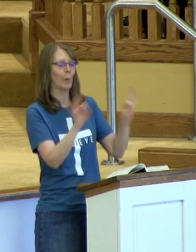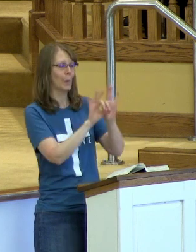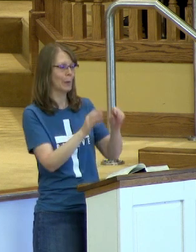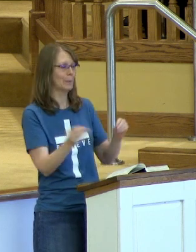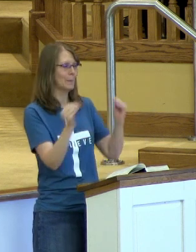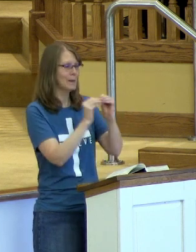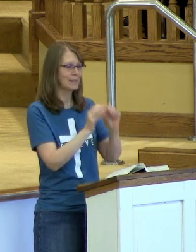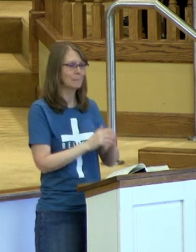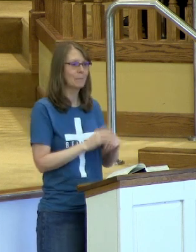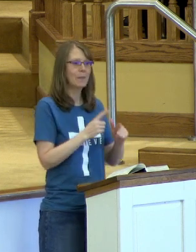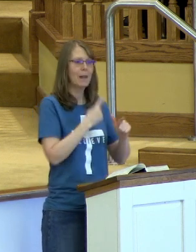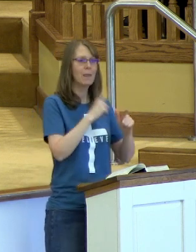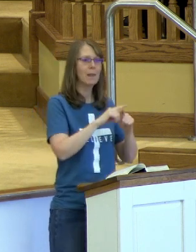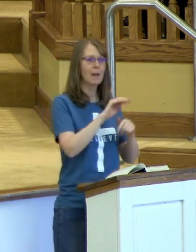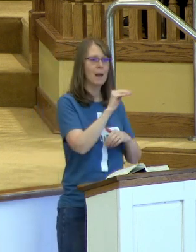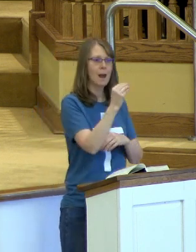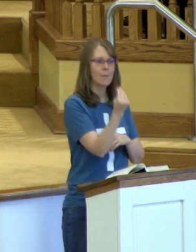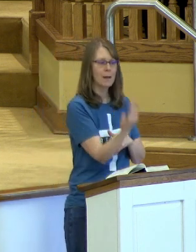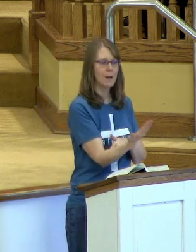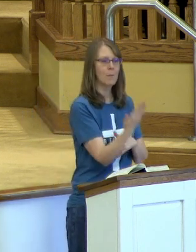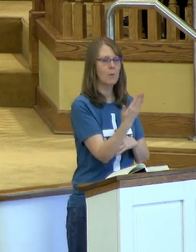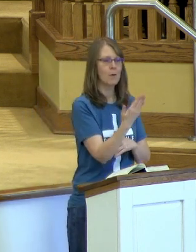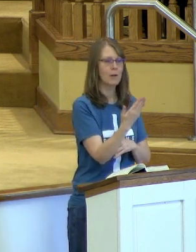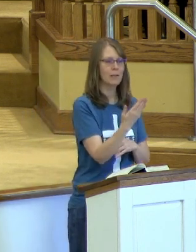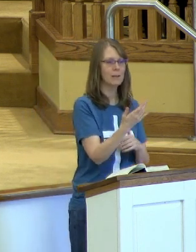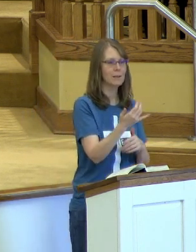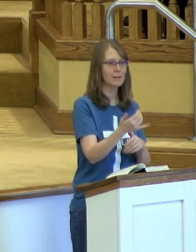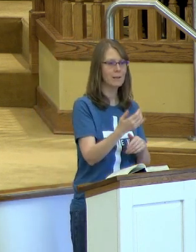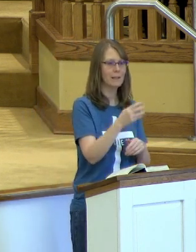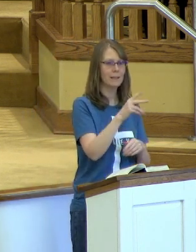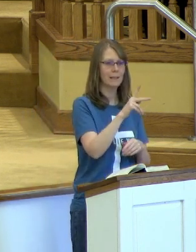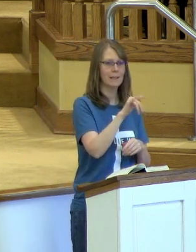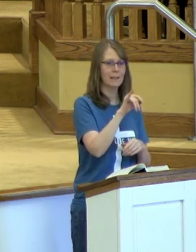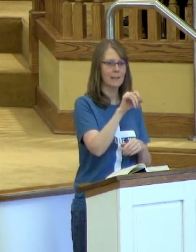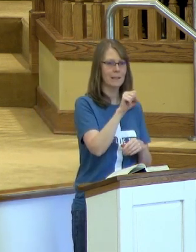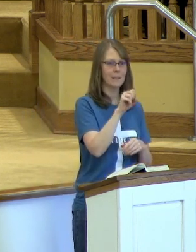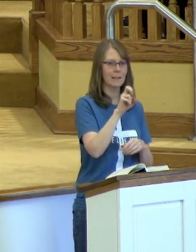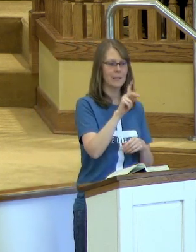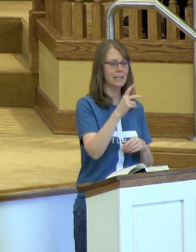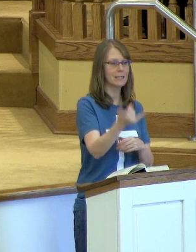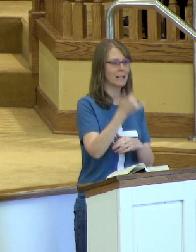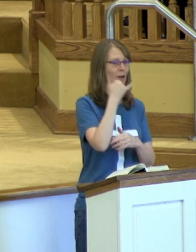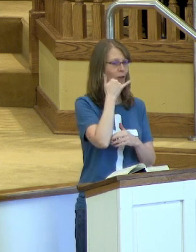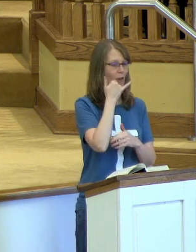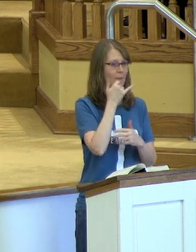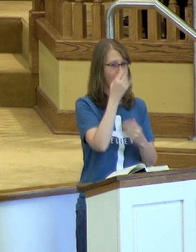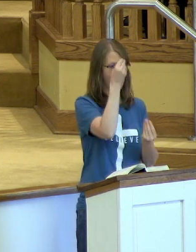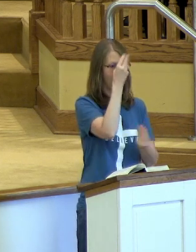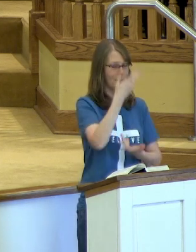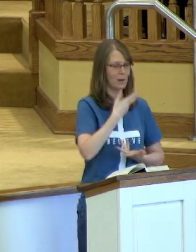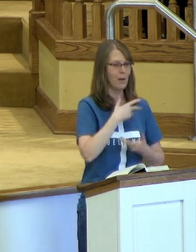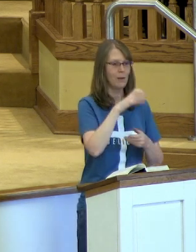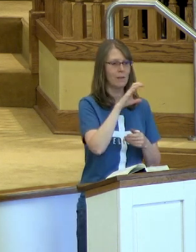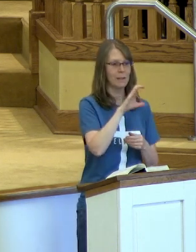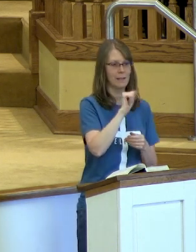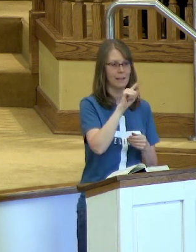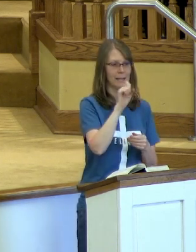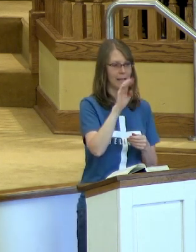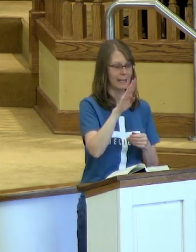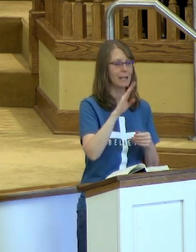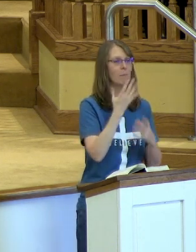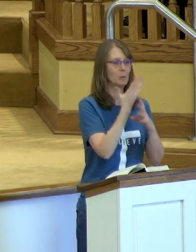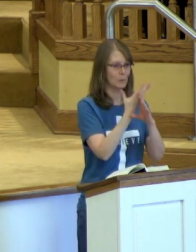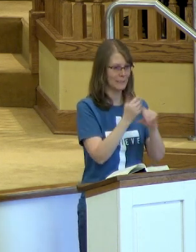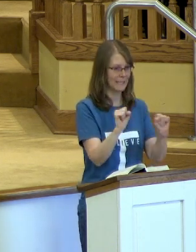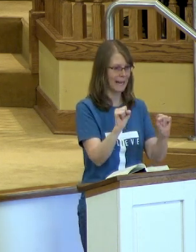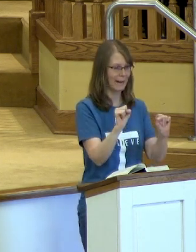morning from Kissick young lad. Is it okay to go ahead and say it? I mean, we're not ashamed to tell it. Caleb Kissick got saved on Monday morning in